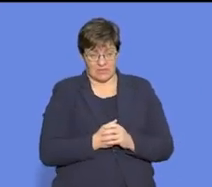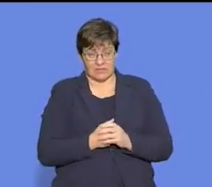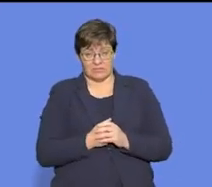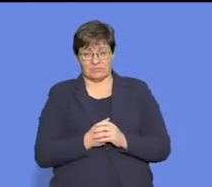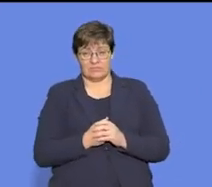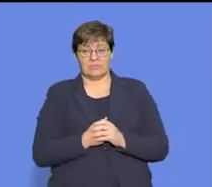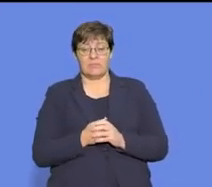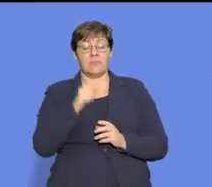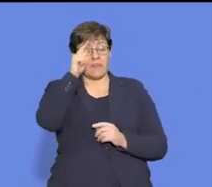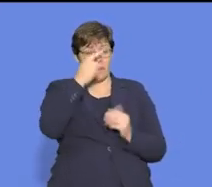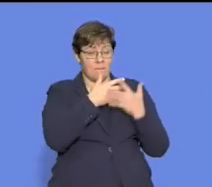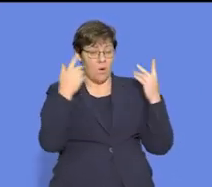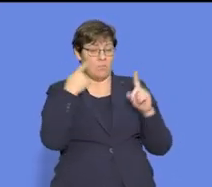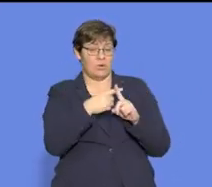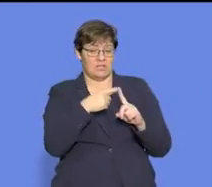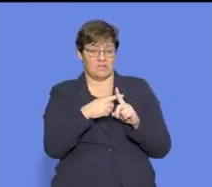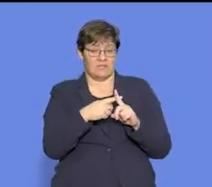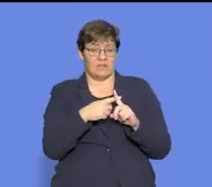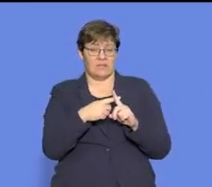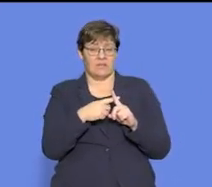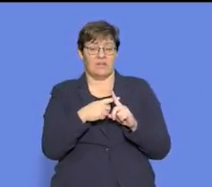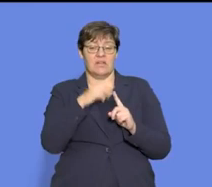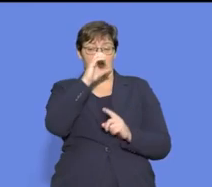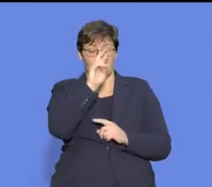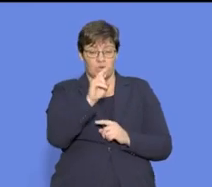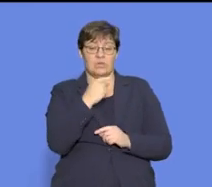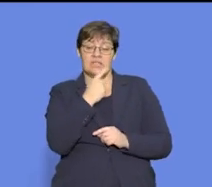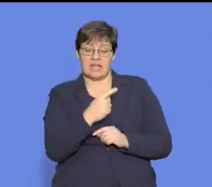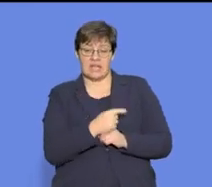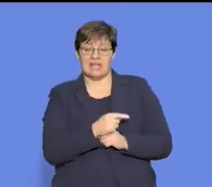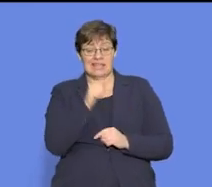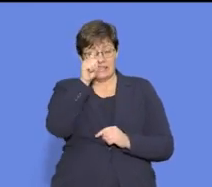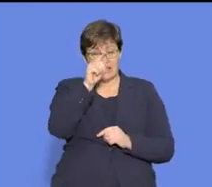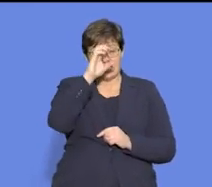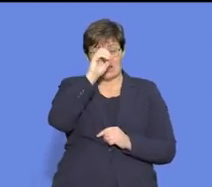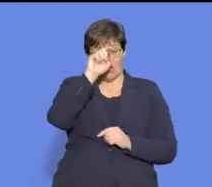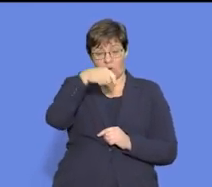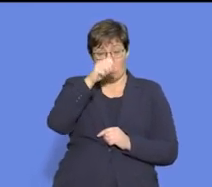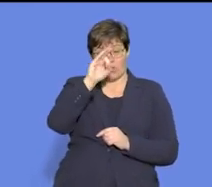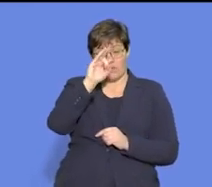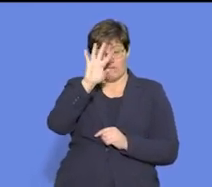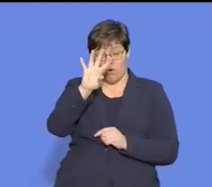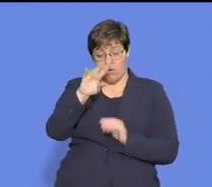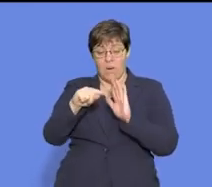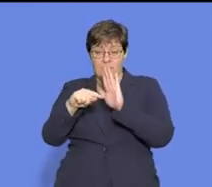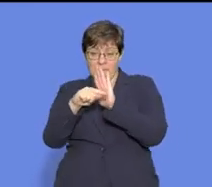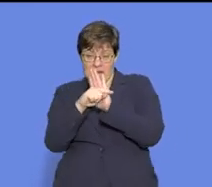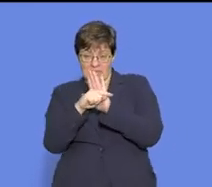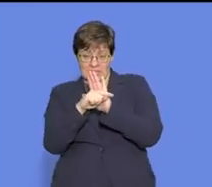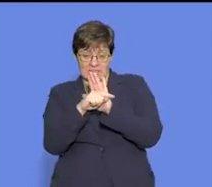positive value. Remember, this one is more positive, the copper is more positive, so we're going to say that value